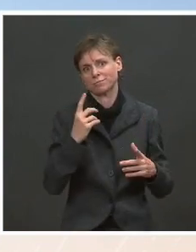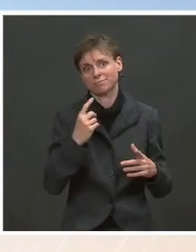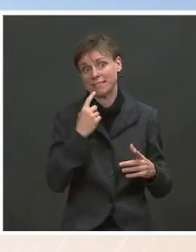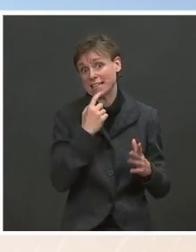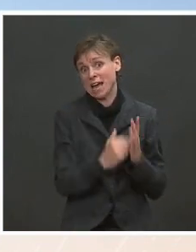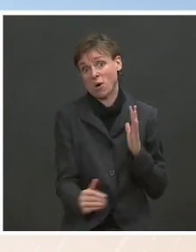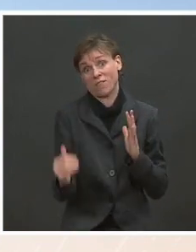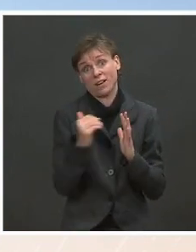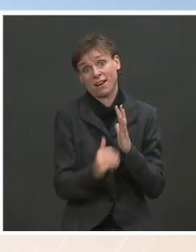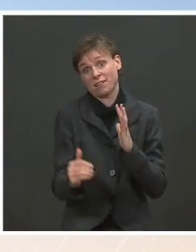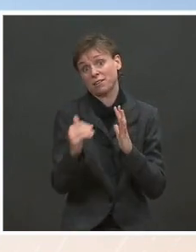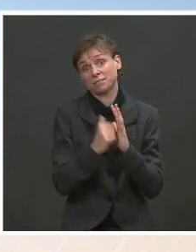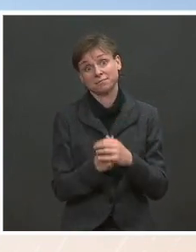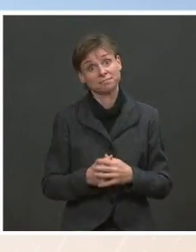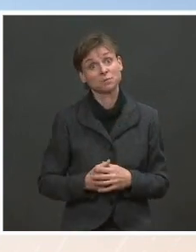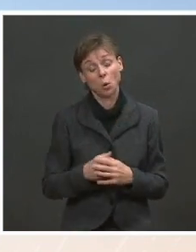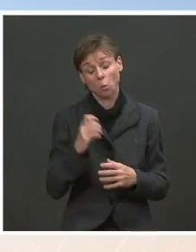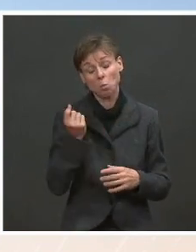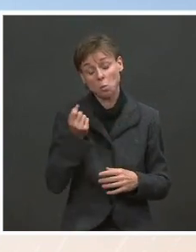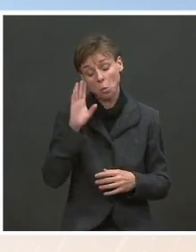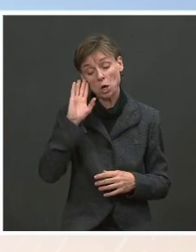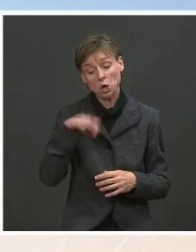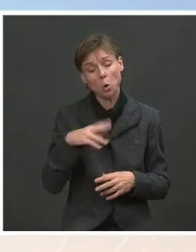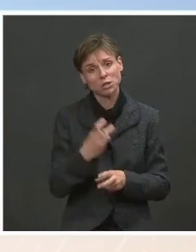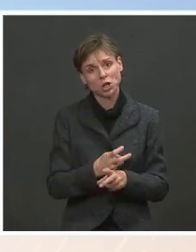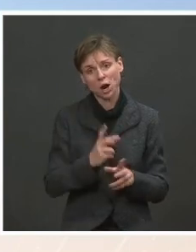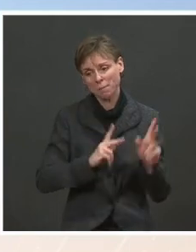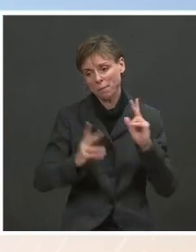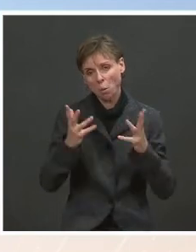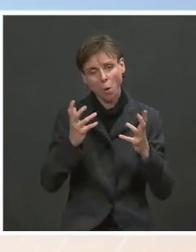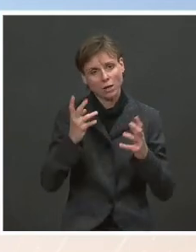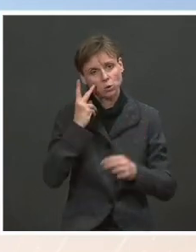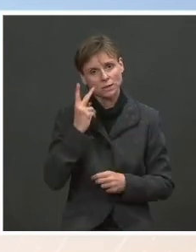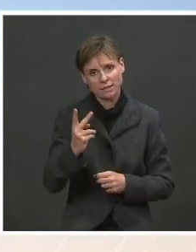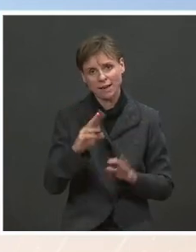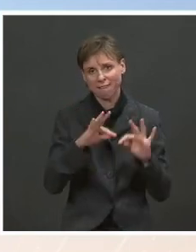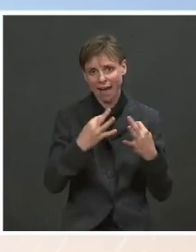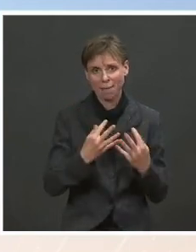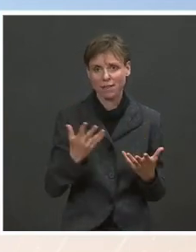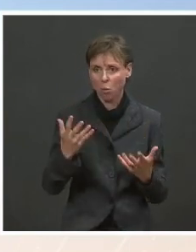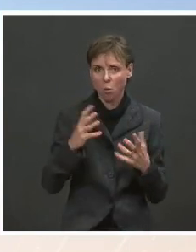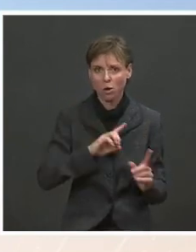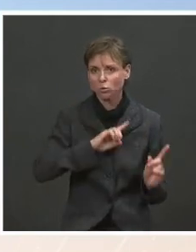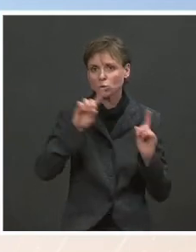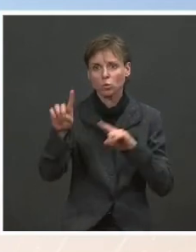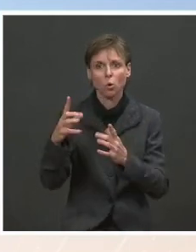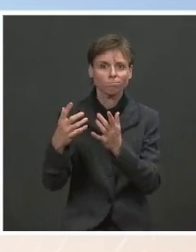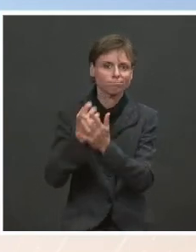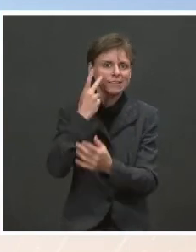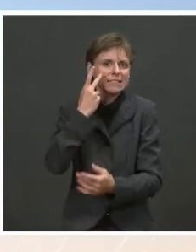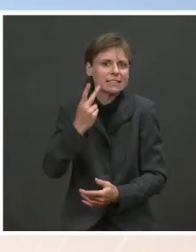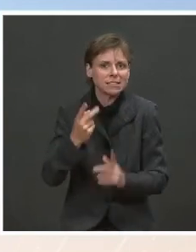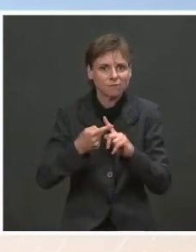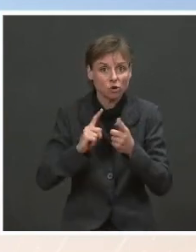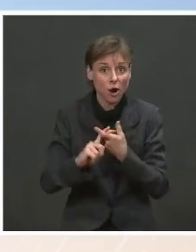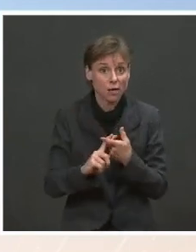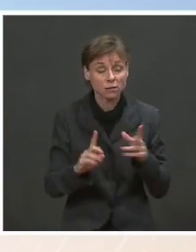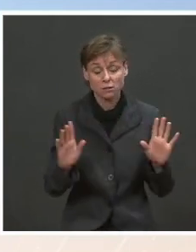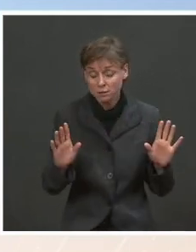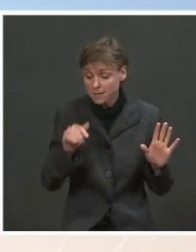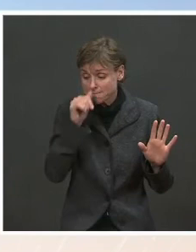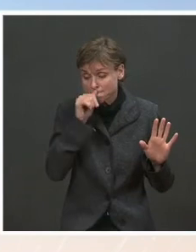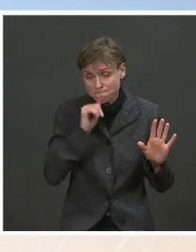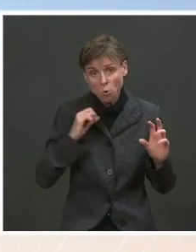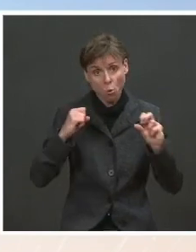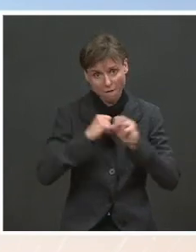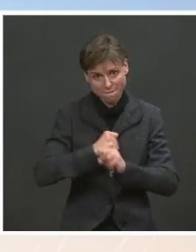reiterating that message. We understand it's hard. People want to see their family members. People want to go see their friends, but we are fighting through this